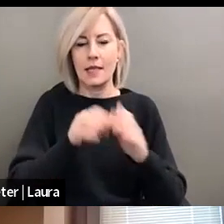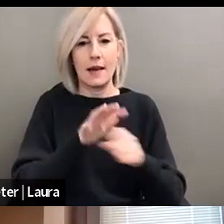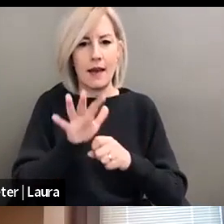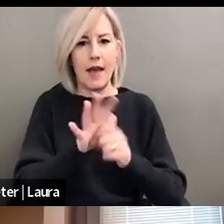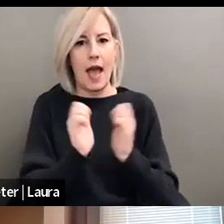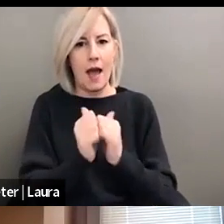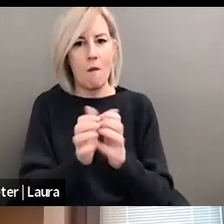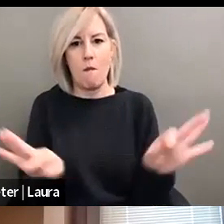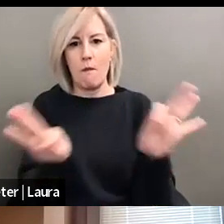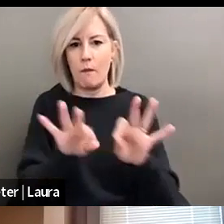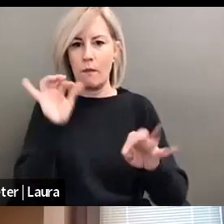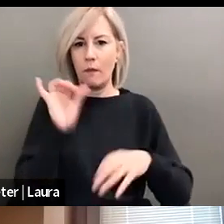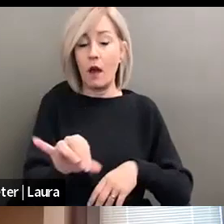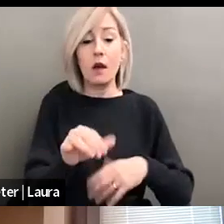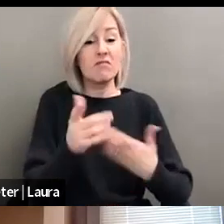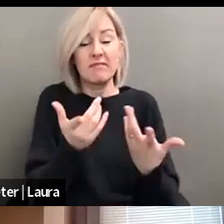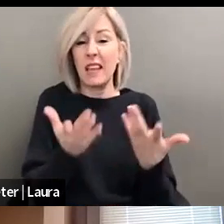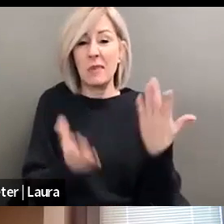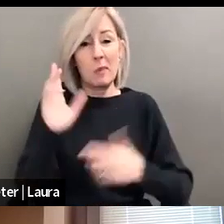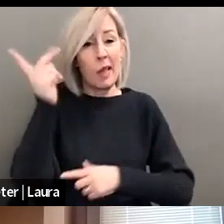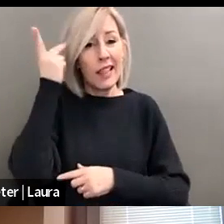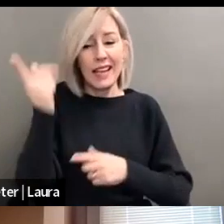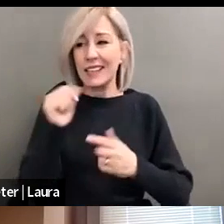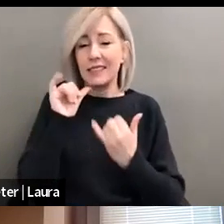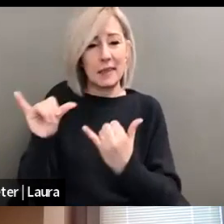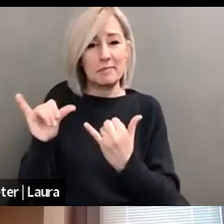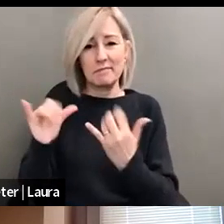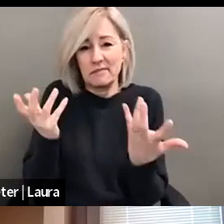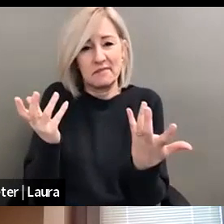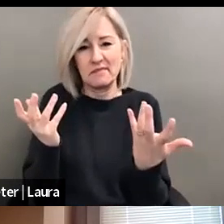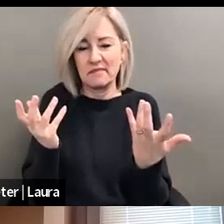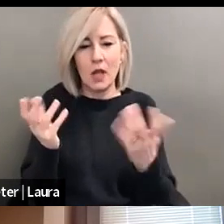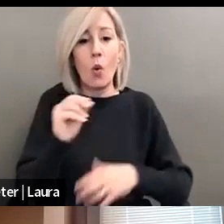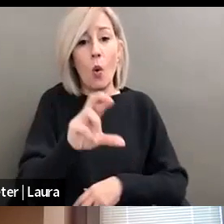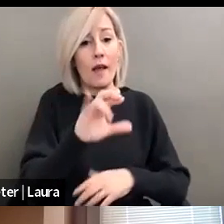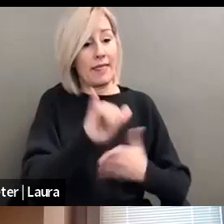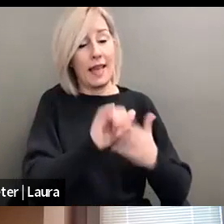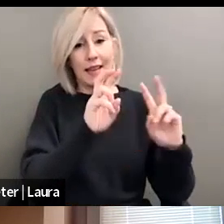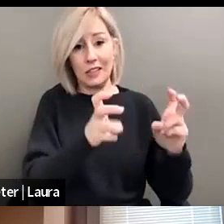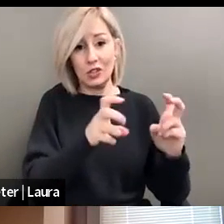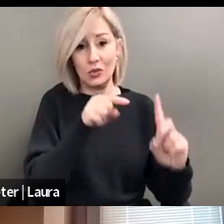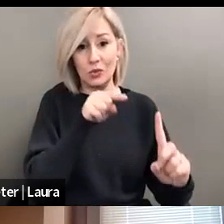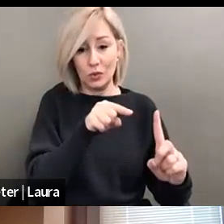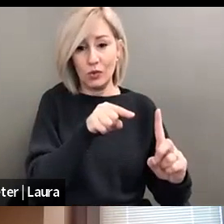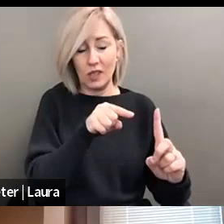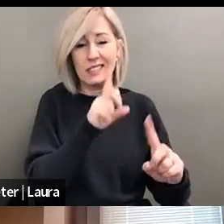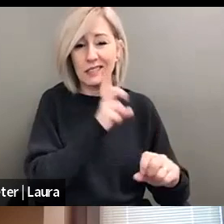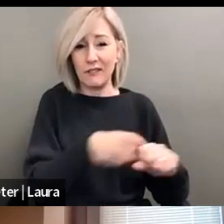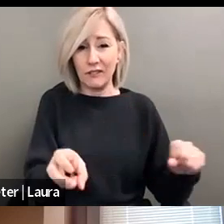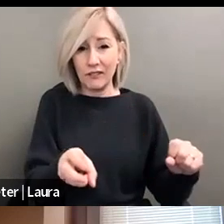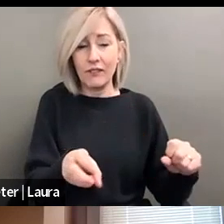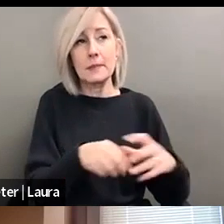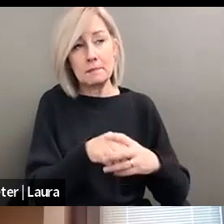if you don't align politically with the person, or even if the issue that you have is a tough one,